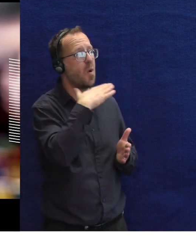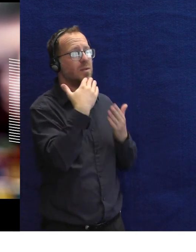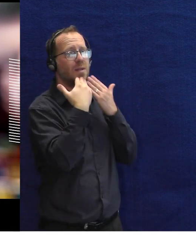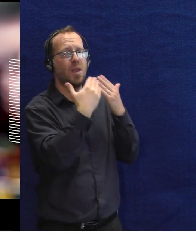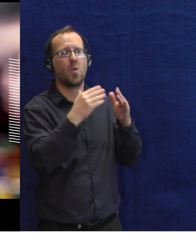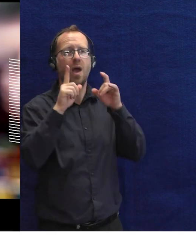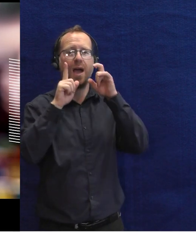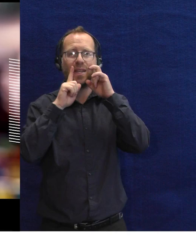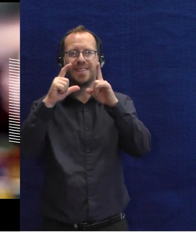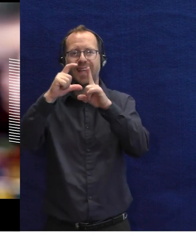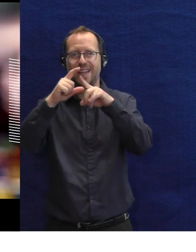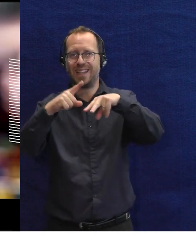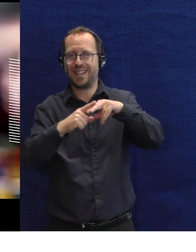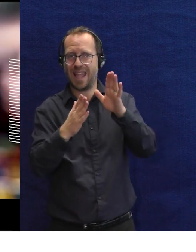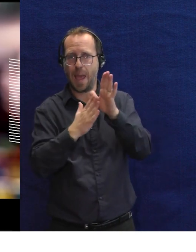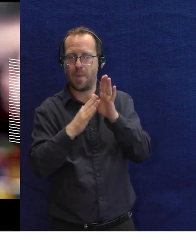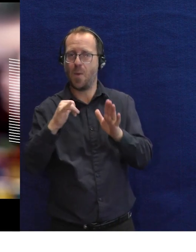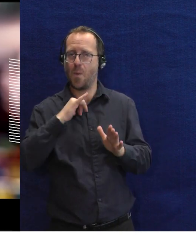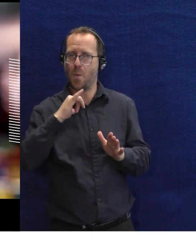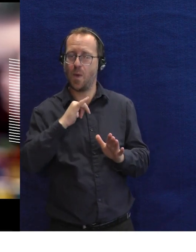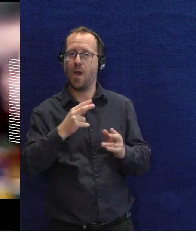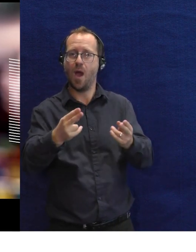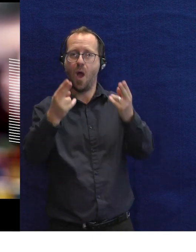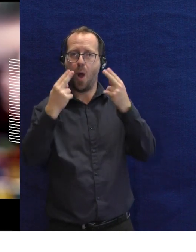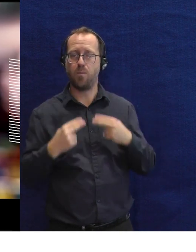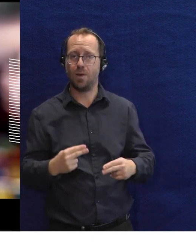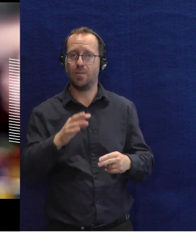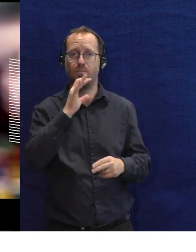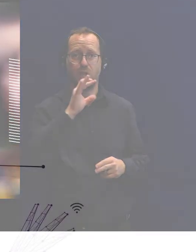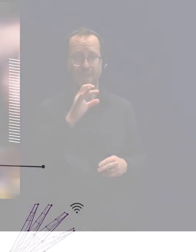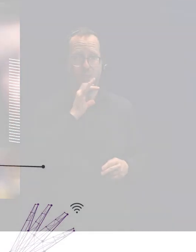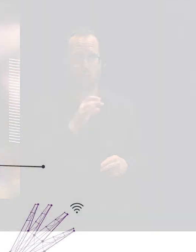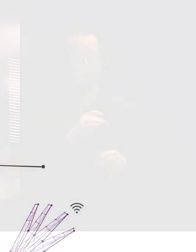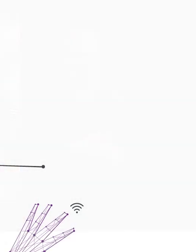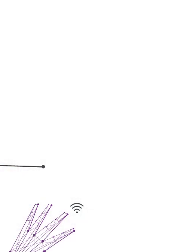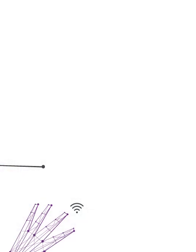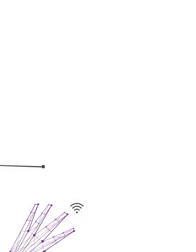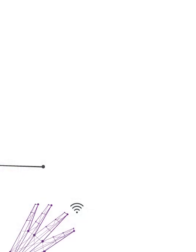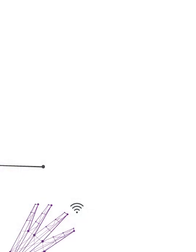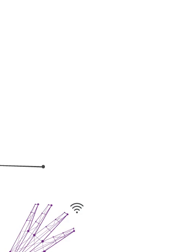Není tomu tak, takže ještě jednou děkuji Chrisovi a poprosil bych